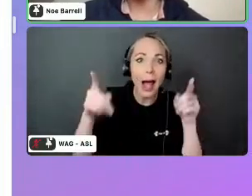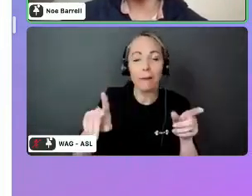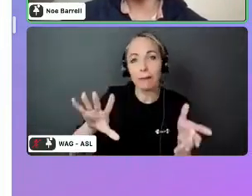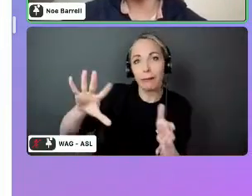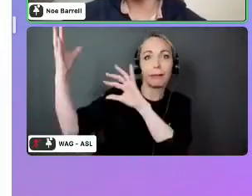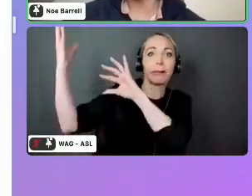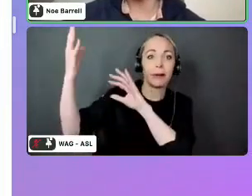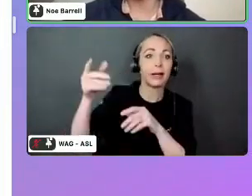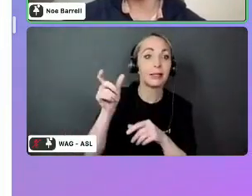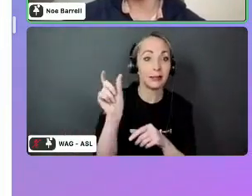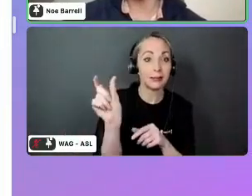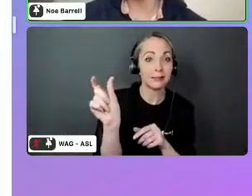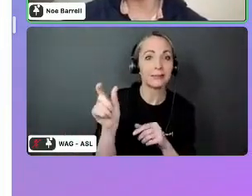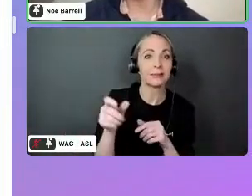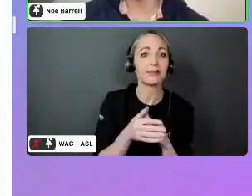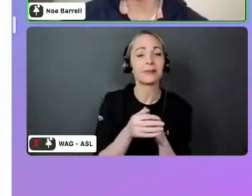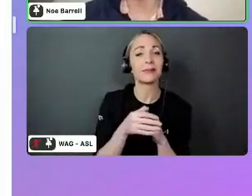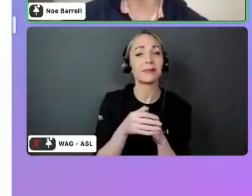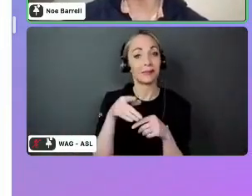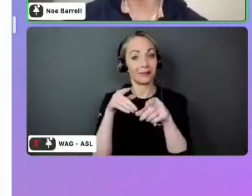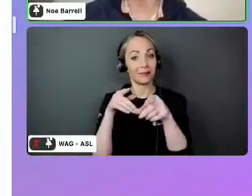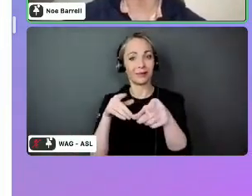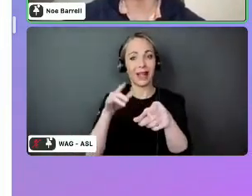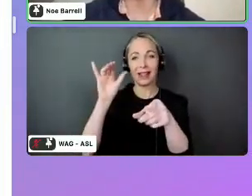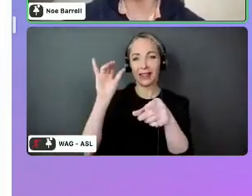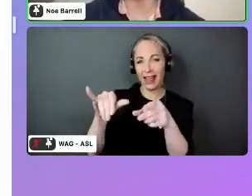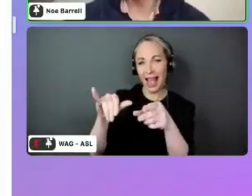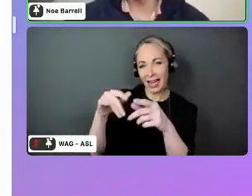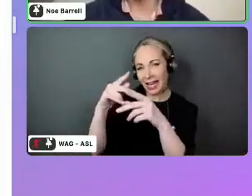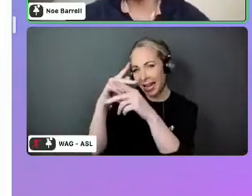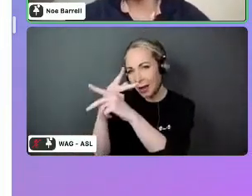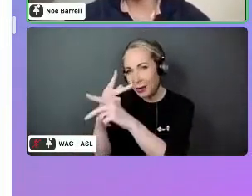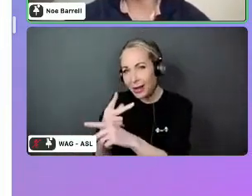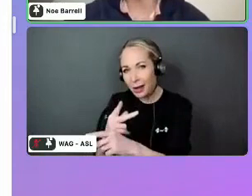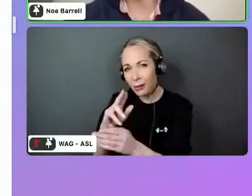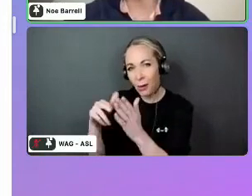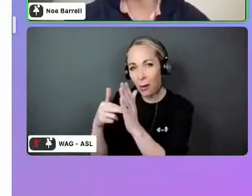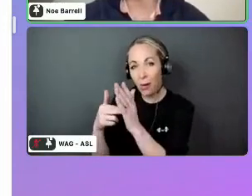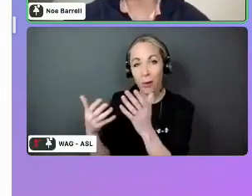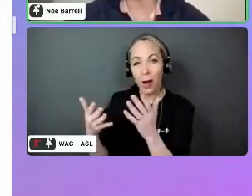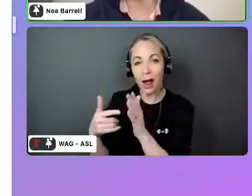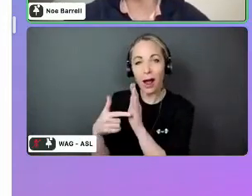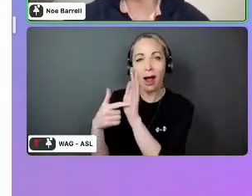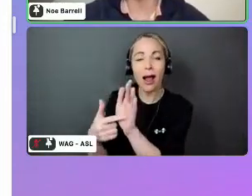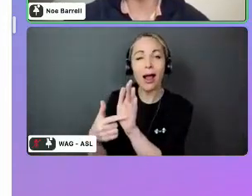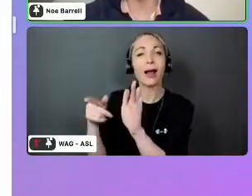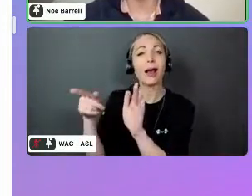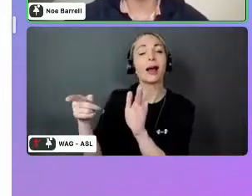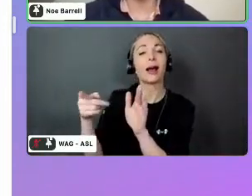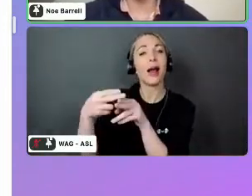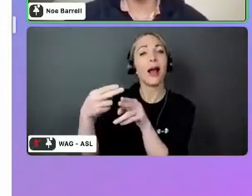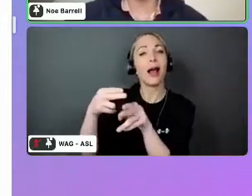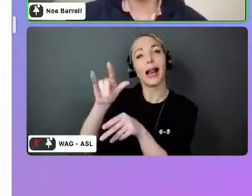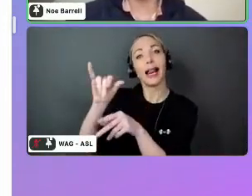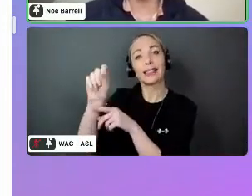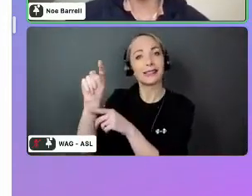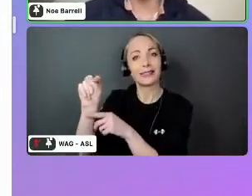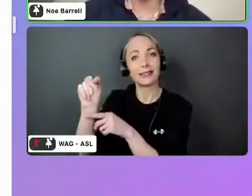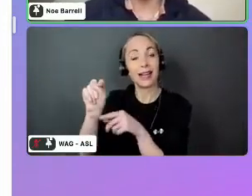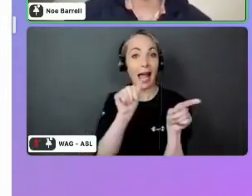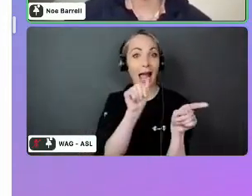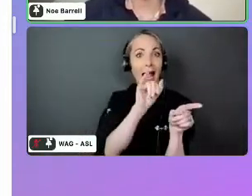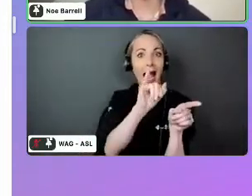elements tool, we say that the calculated role for this element is list item, but our AI detected that this is a menu item. Is our AI